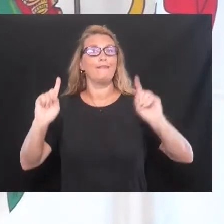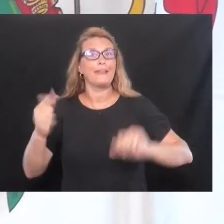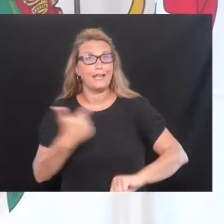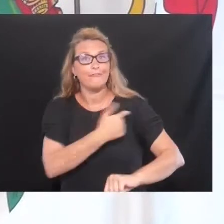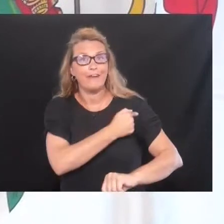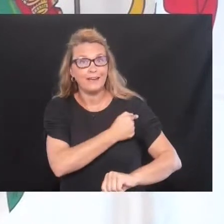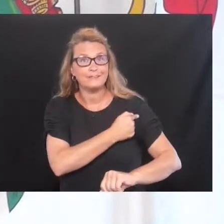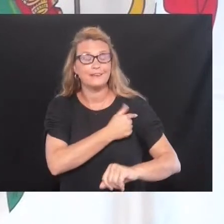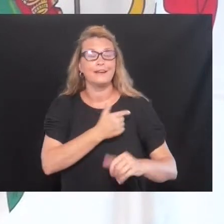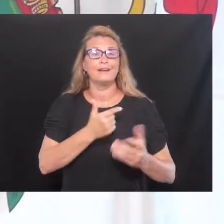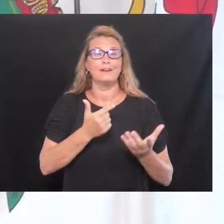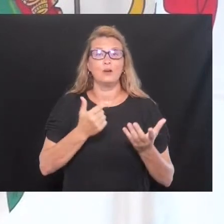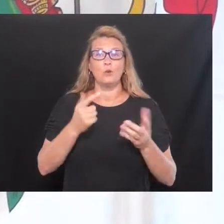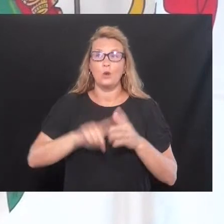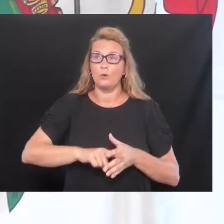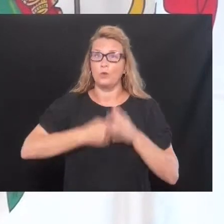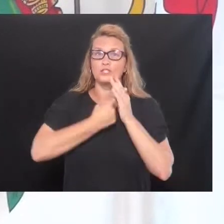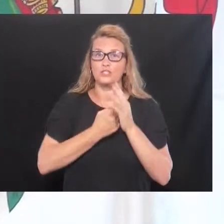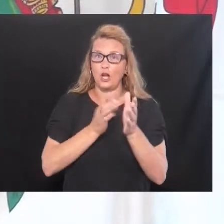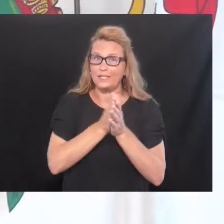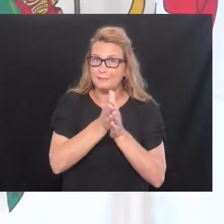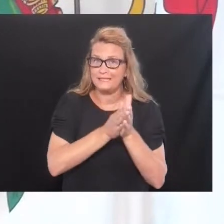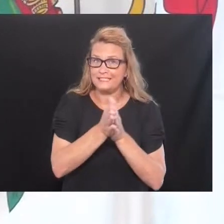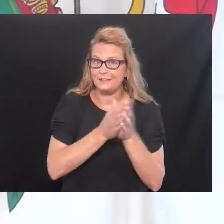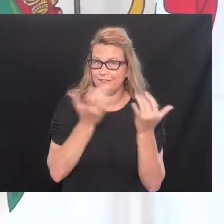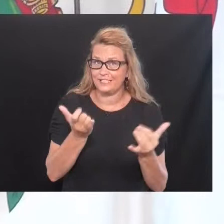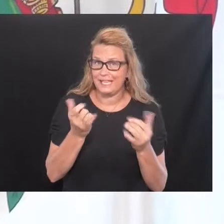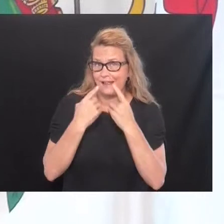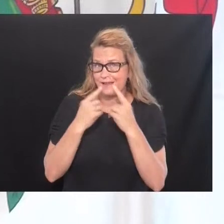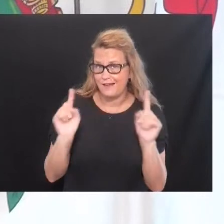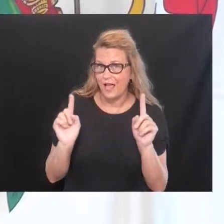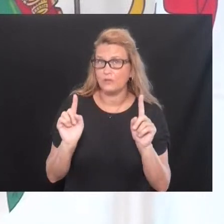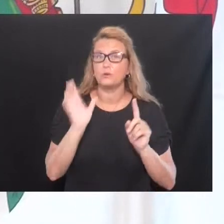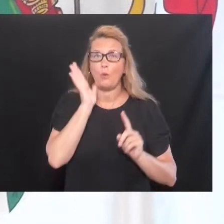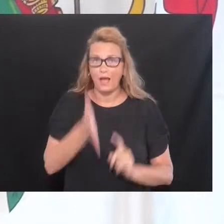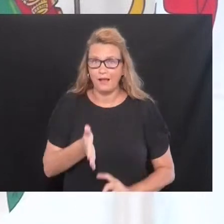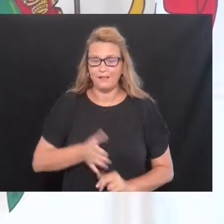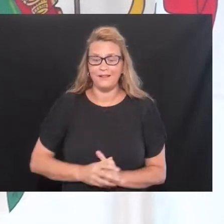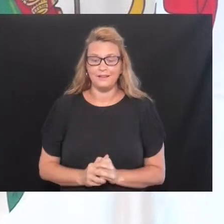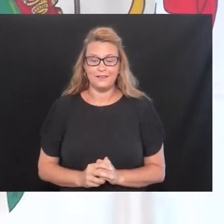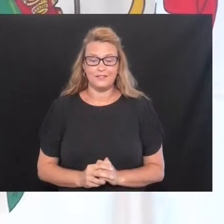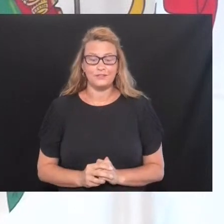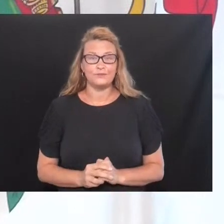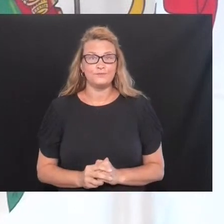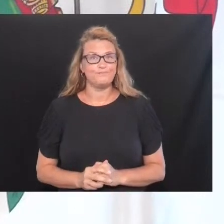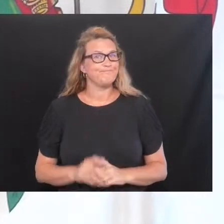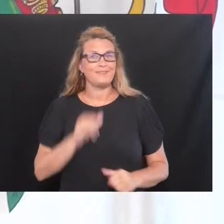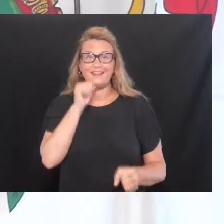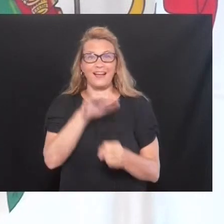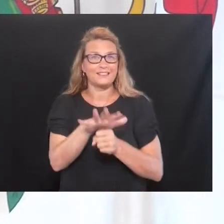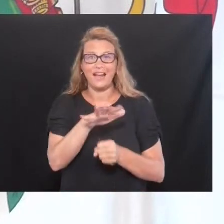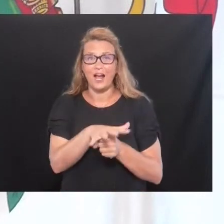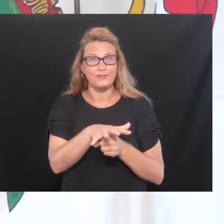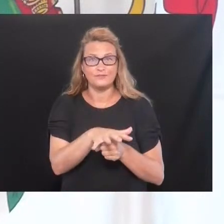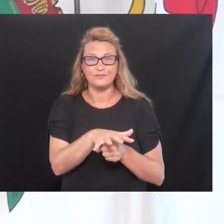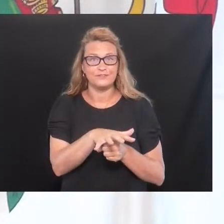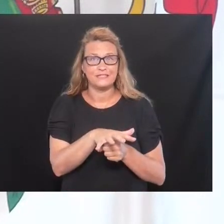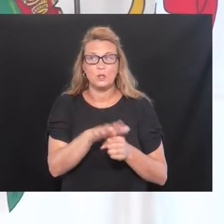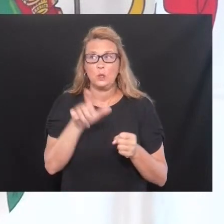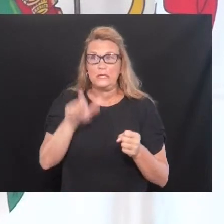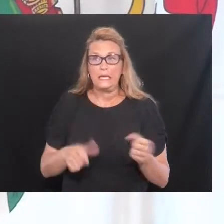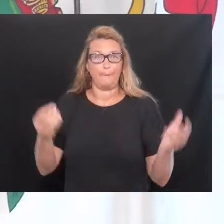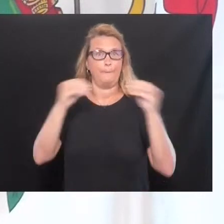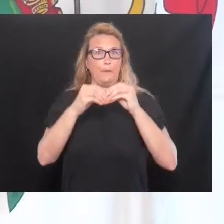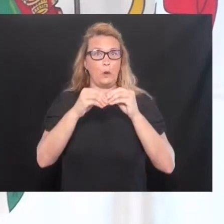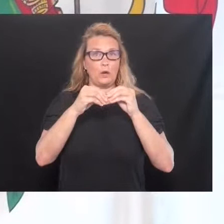going to initiate some more incentives today, but it's not good enough. And you